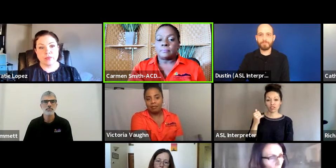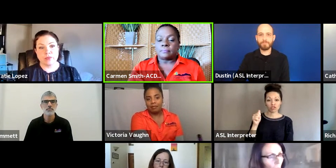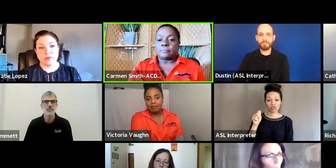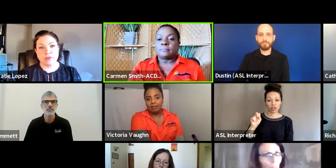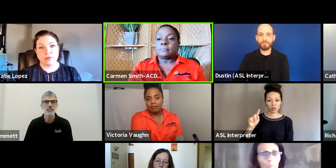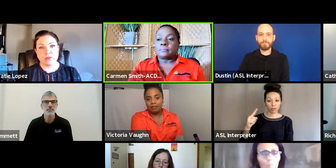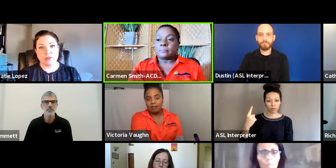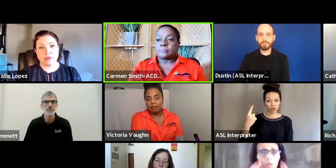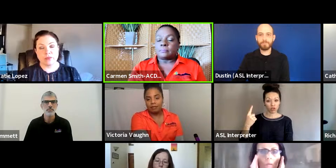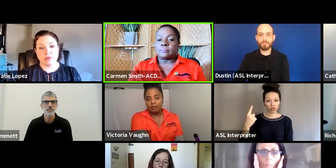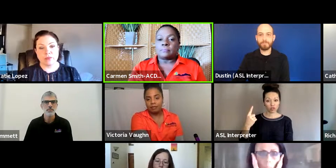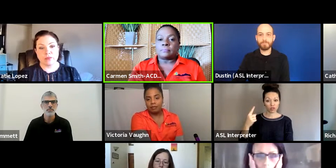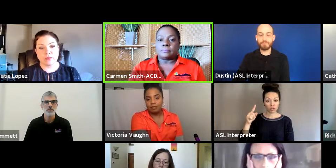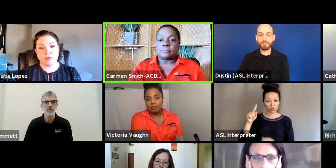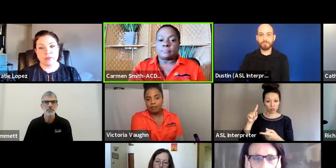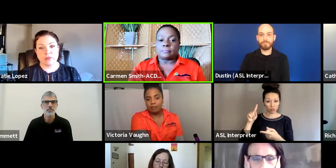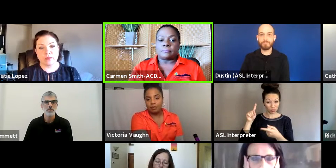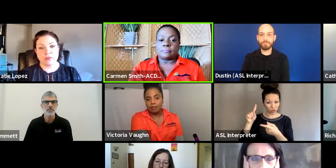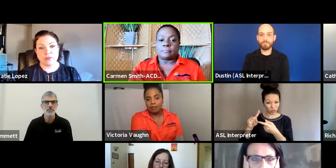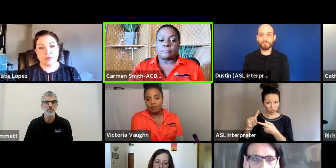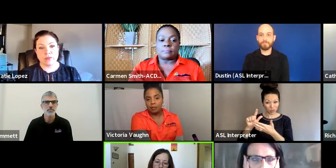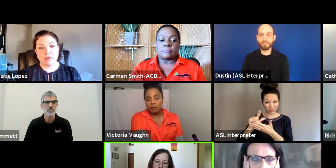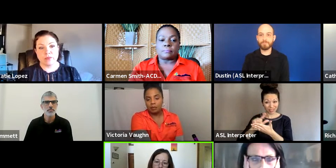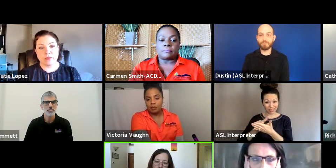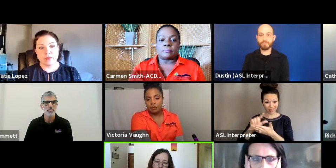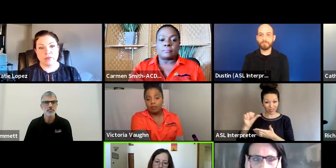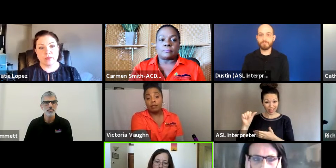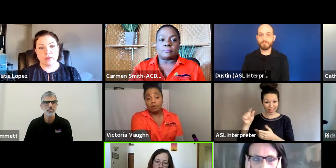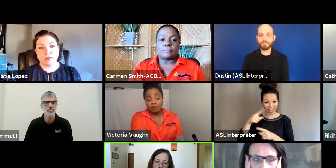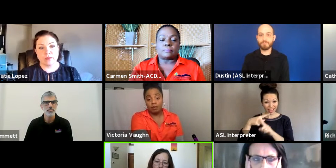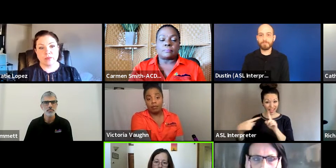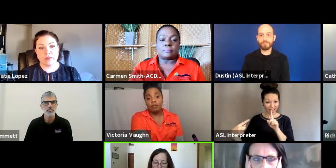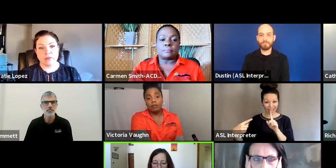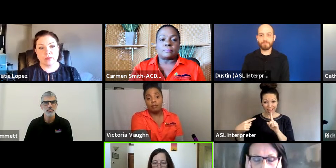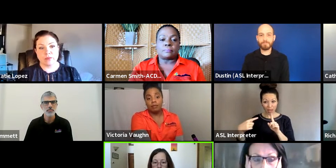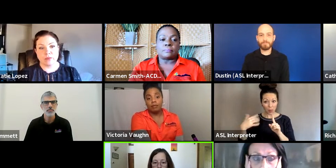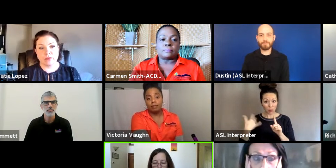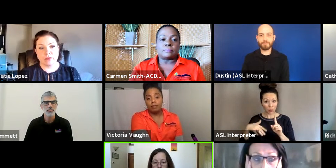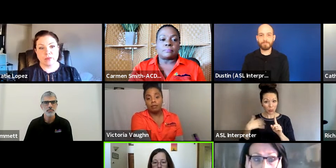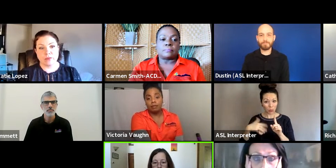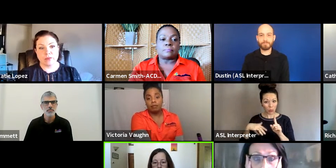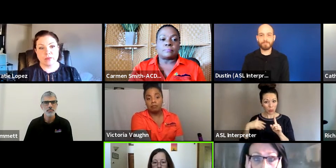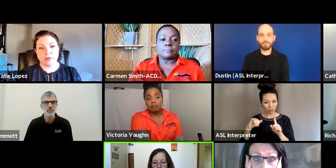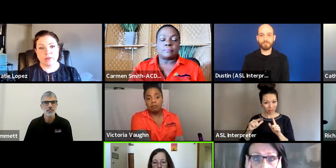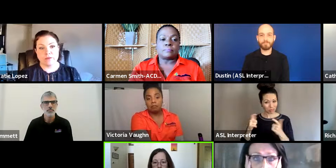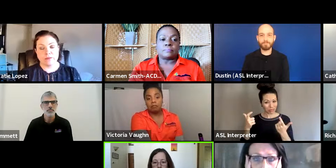1st, to reduce our pool of legal A by half, that's significant.